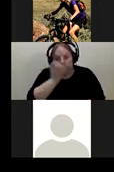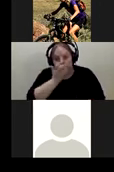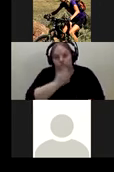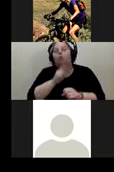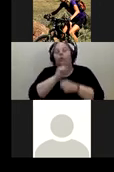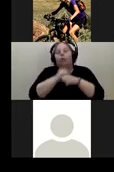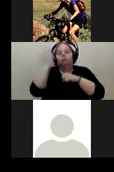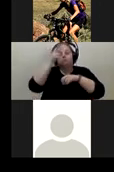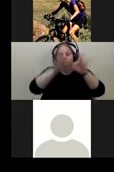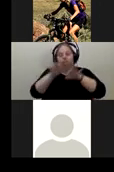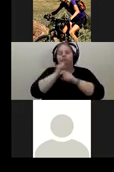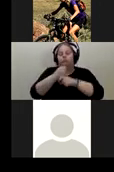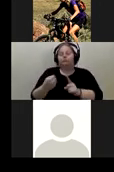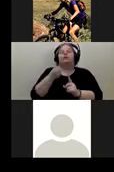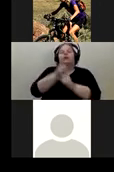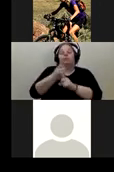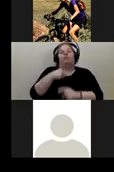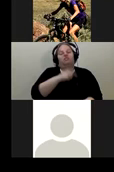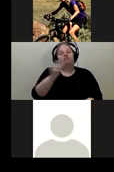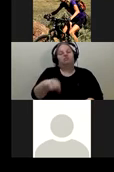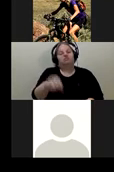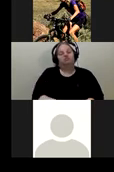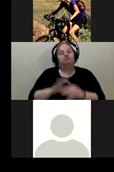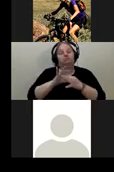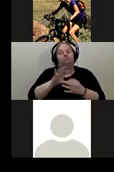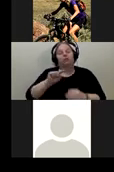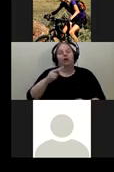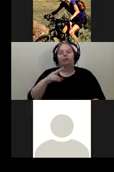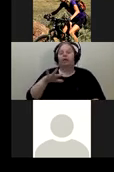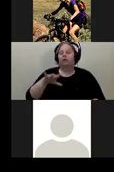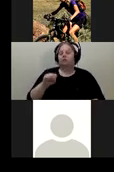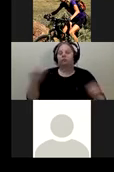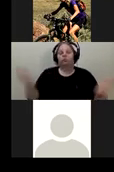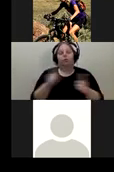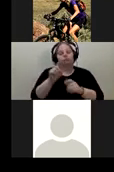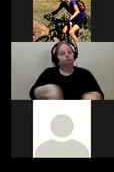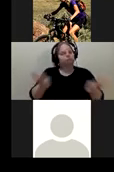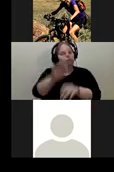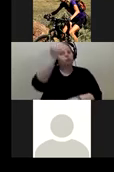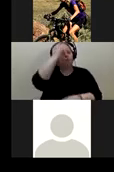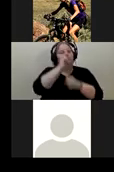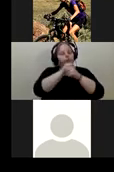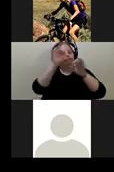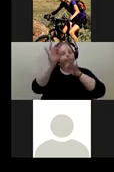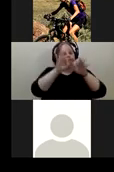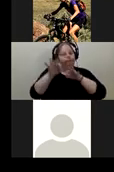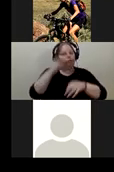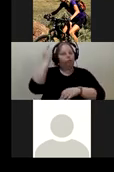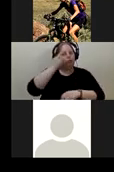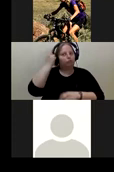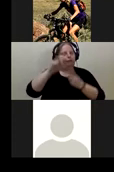rationalizations really do impact us. And when it comes to ethics, we all really have to know that we rationalize and what